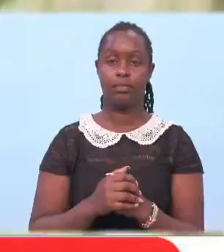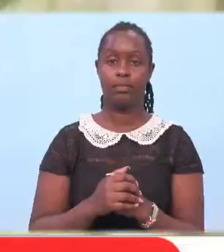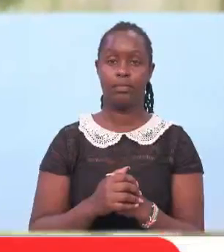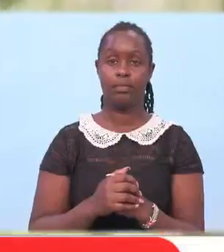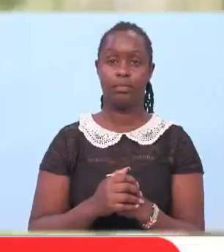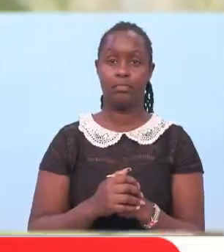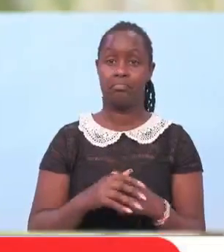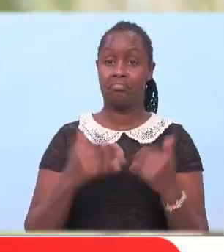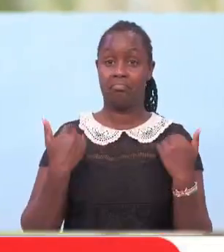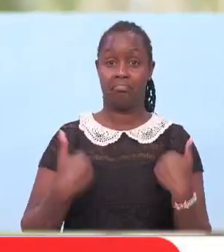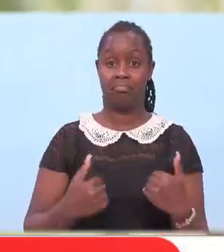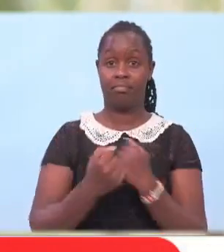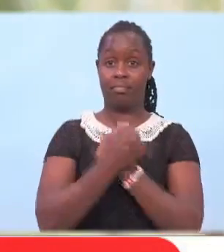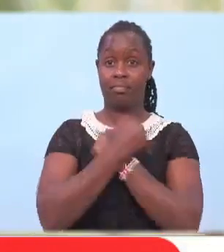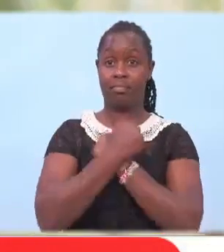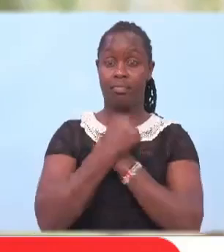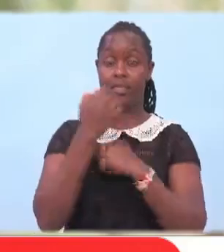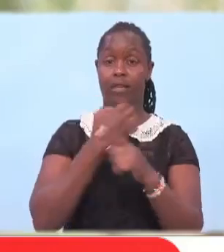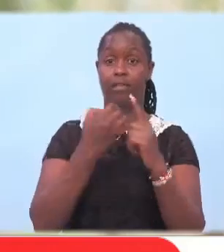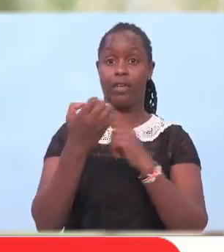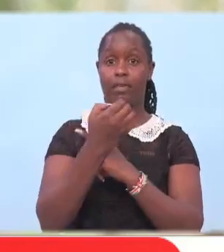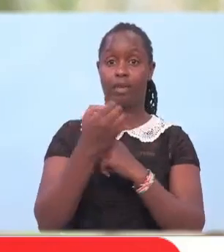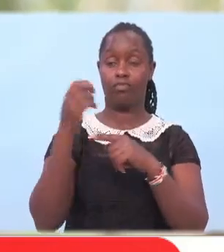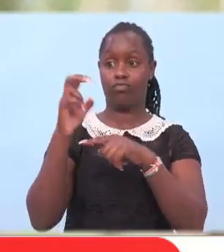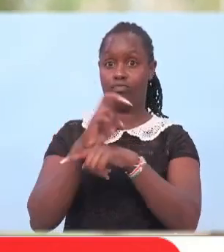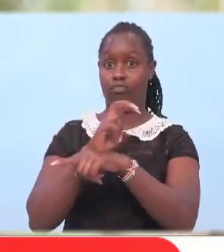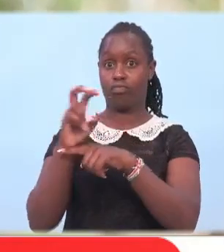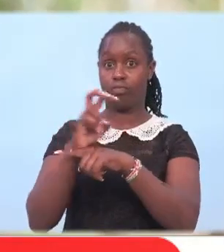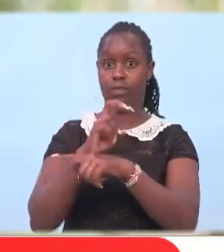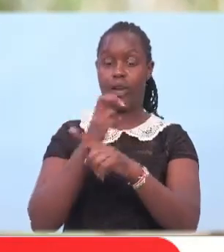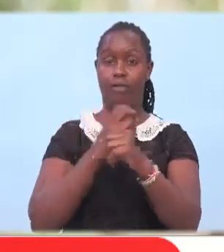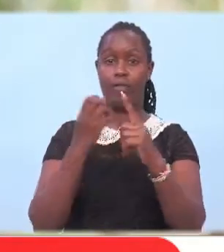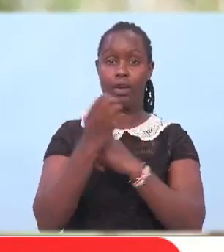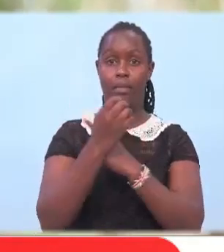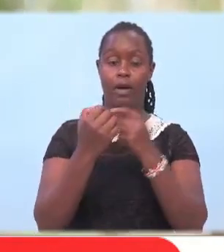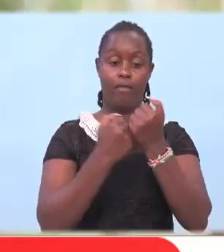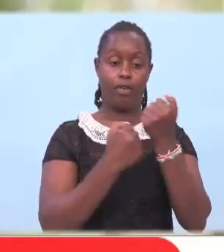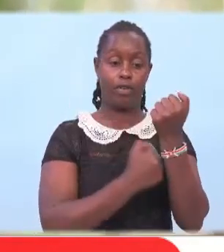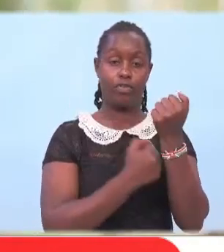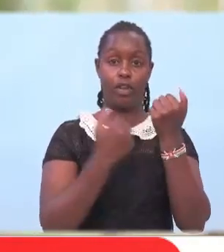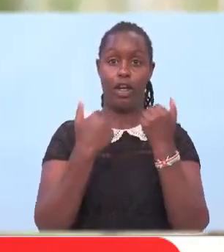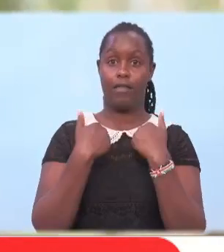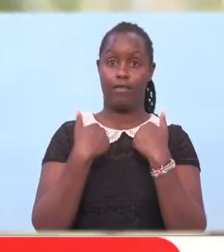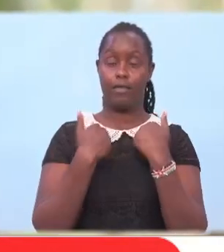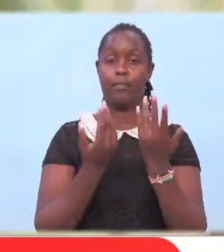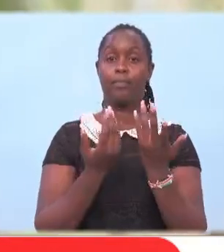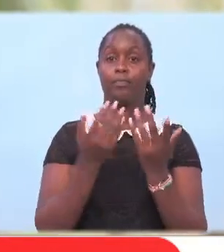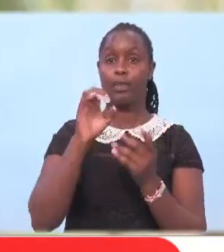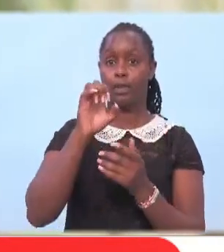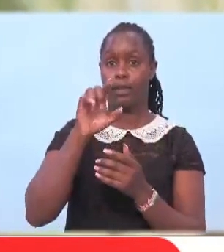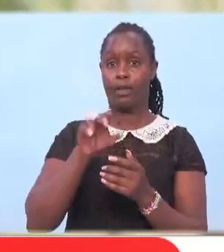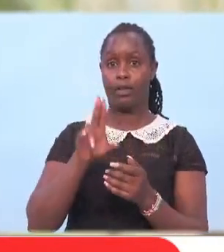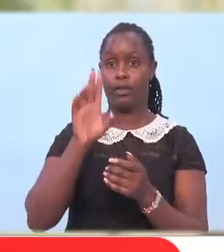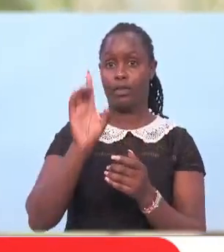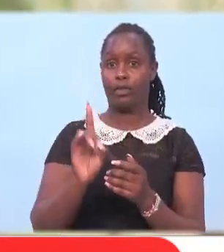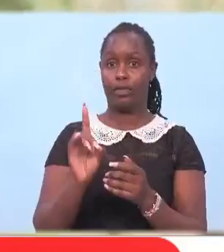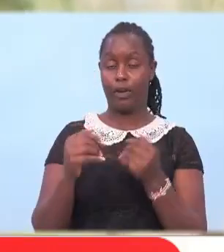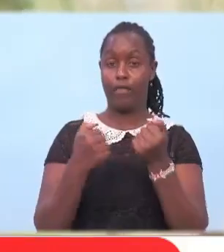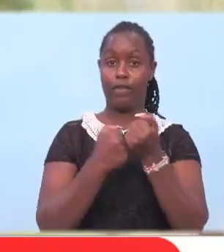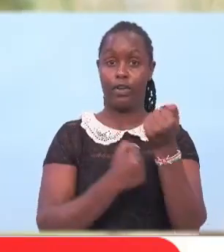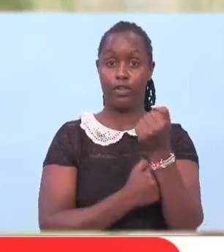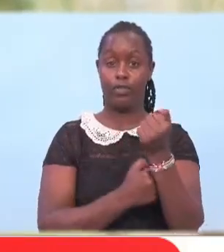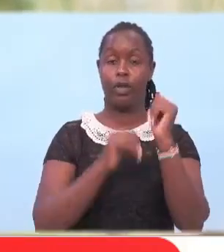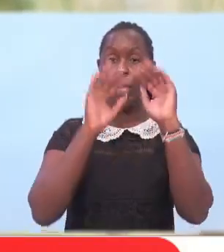I am a lover of environment. I conserve environment. I have a foundation called Eliud Kipchoge Foundation, which the key factor number